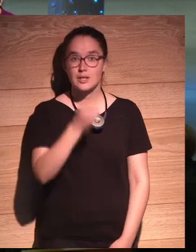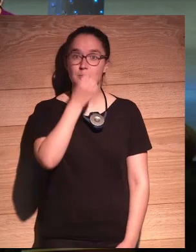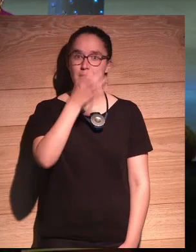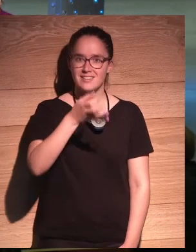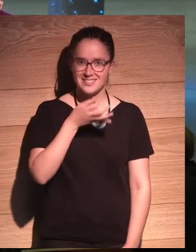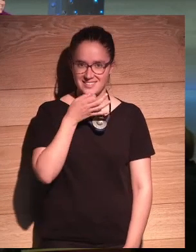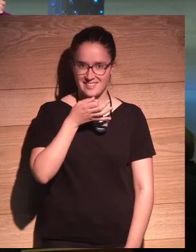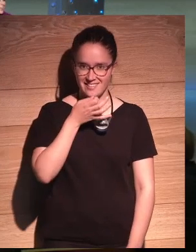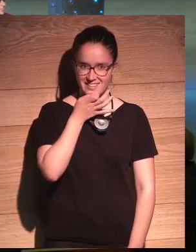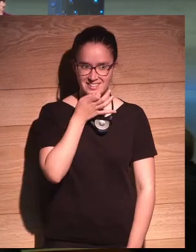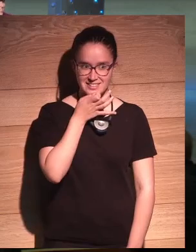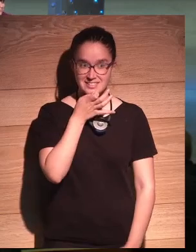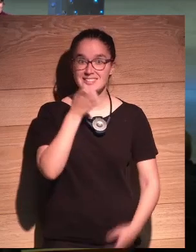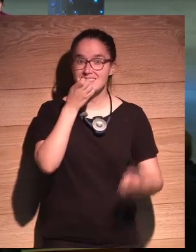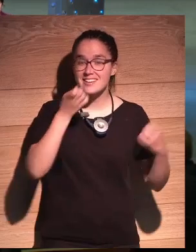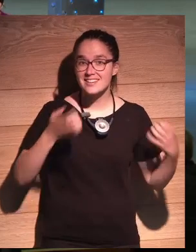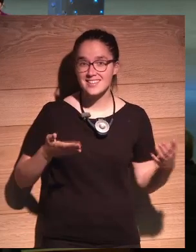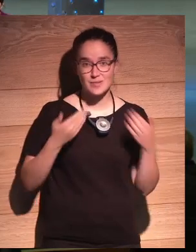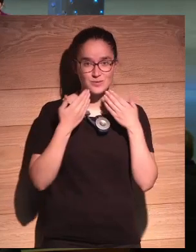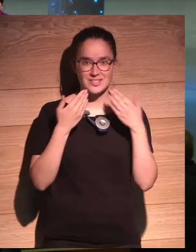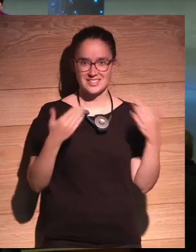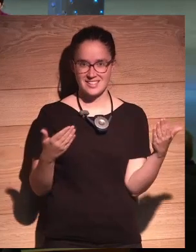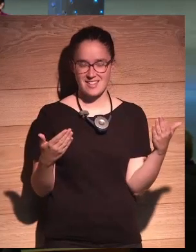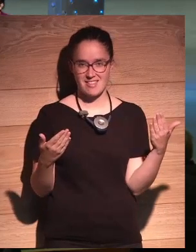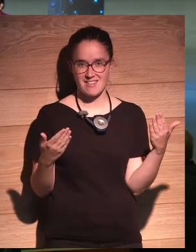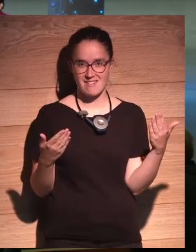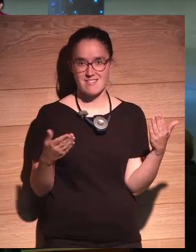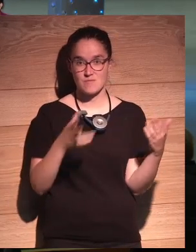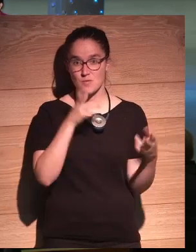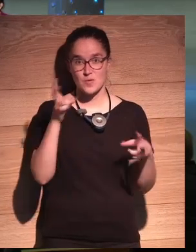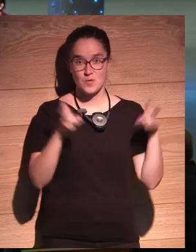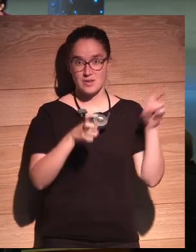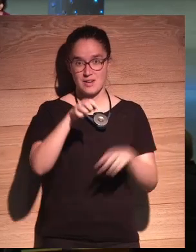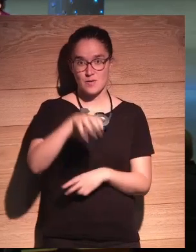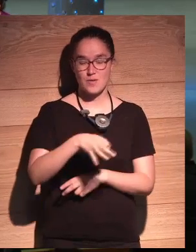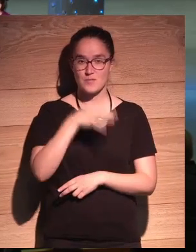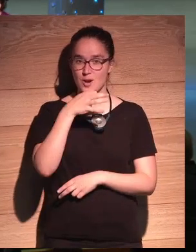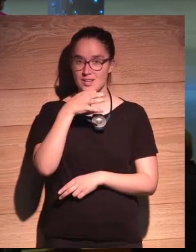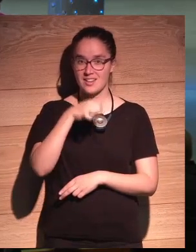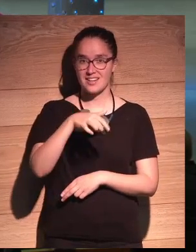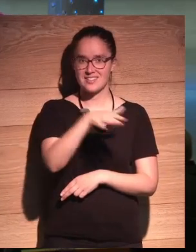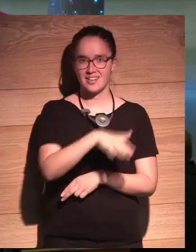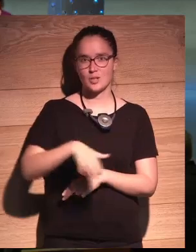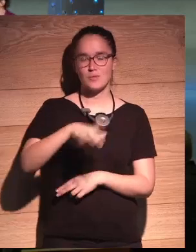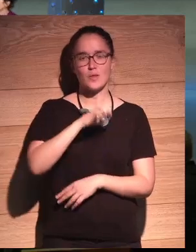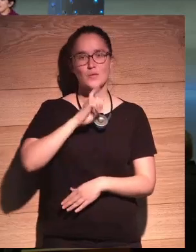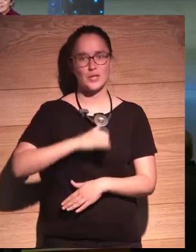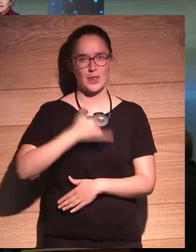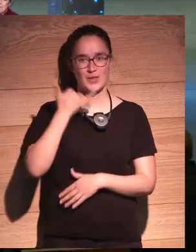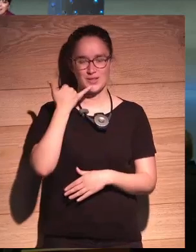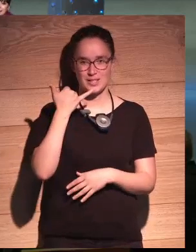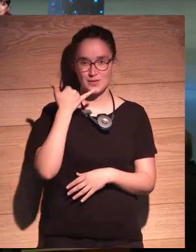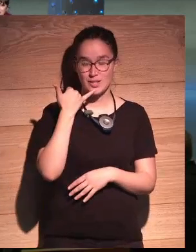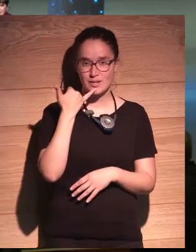Buenas tardes. Good afternoon. How are you? Thank you very much for being here